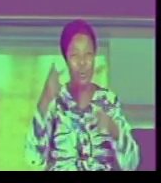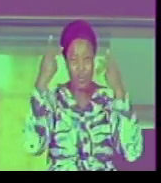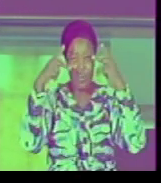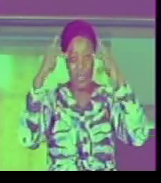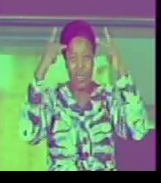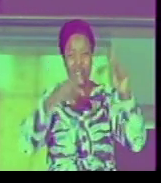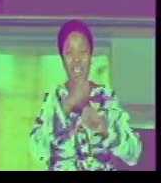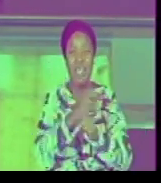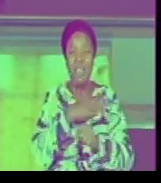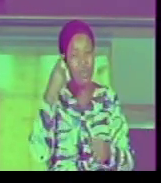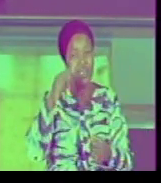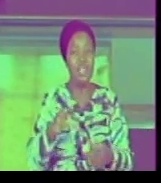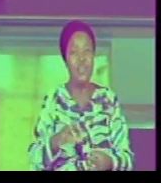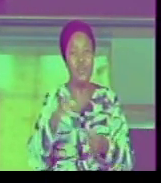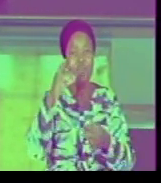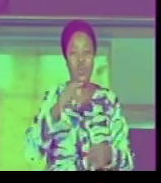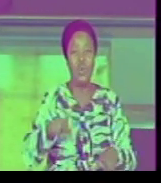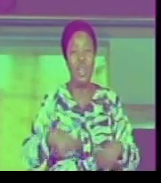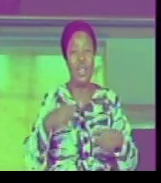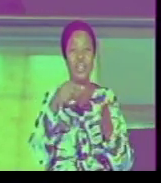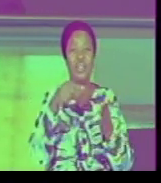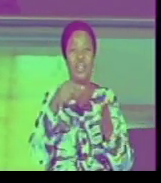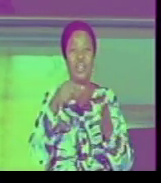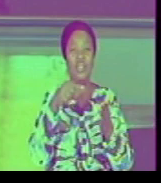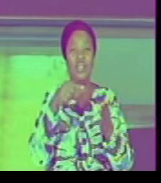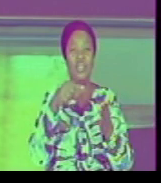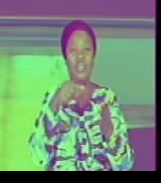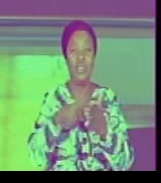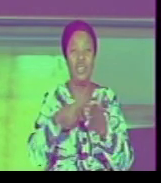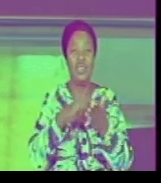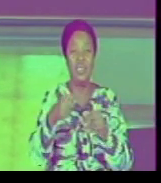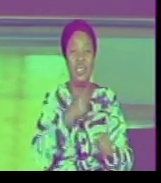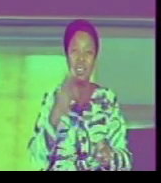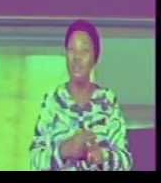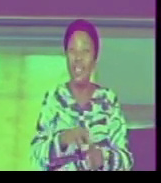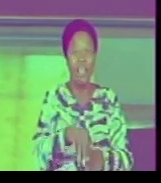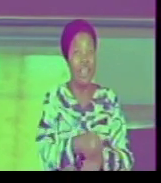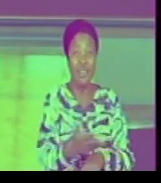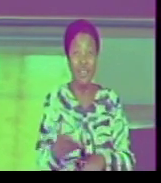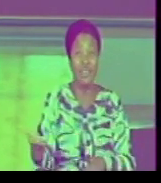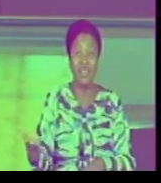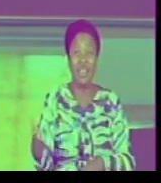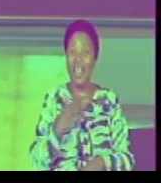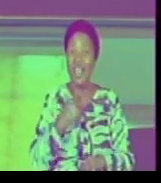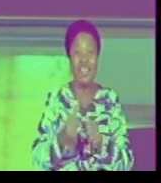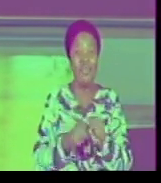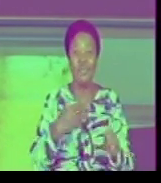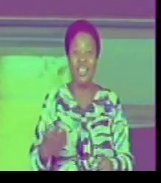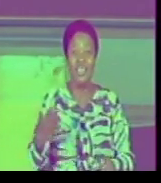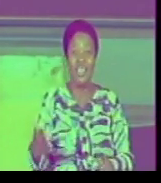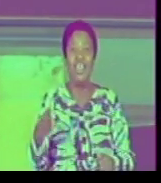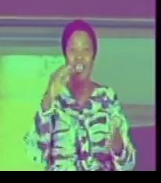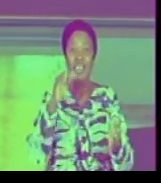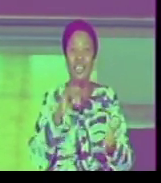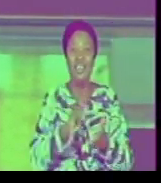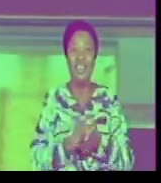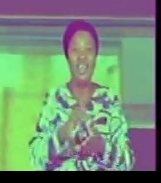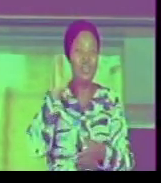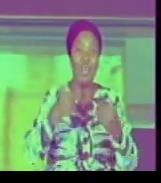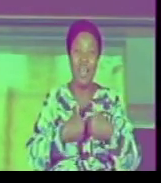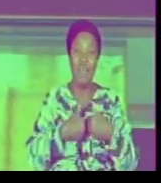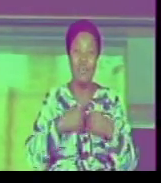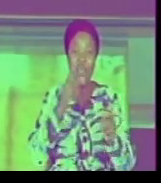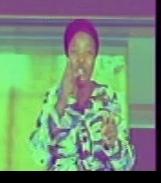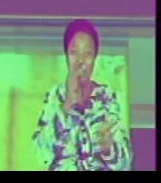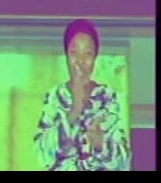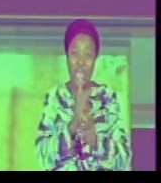this year in Jesus' name. Anything and everything that should have held you